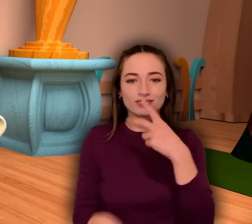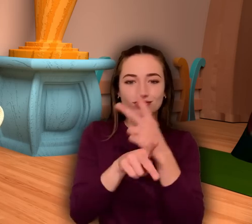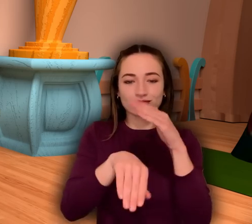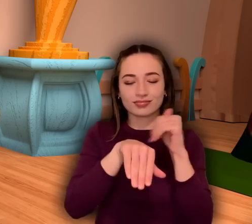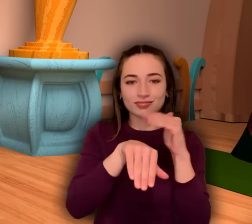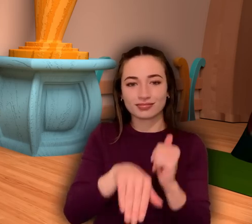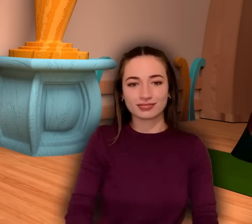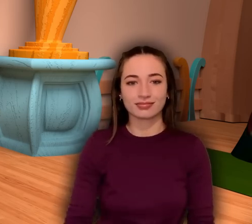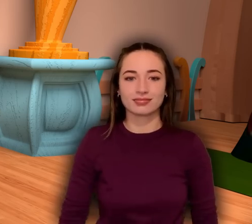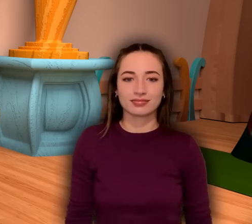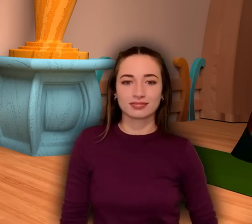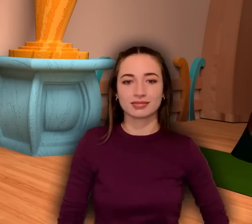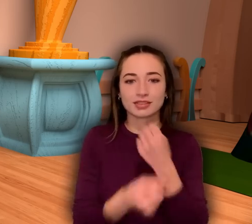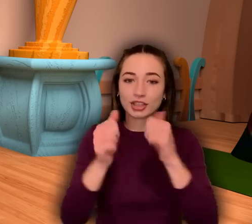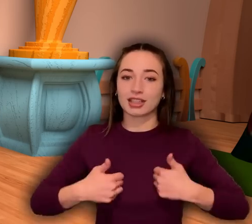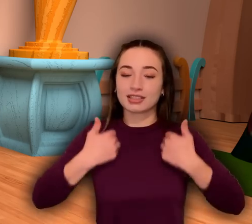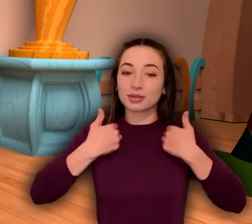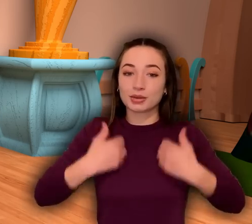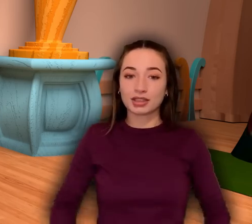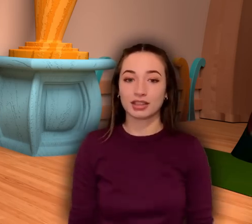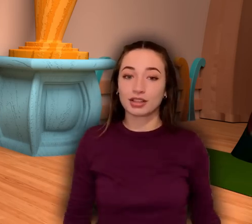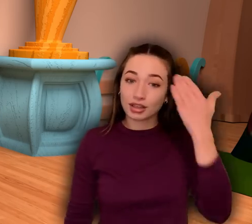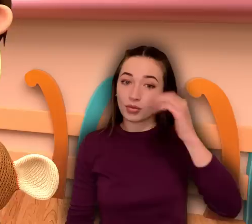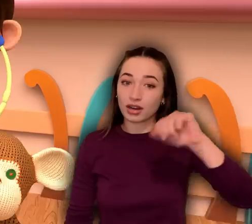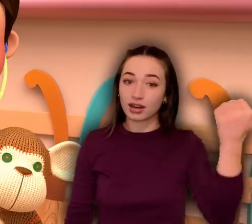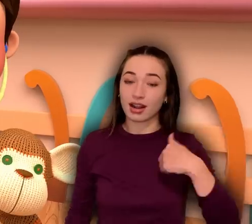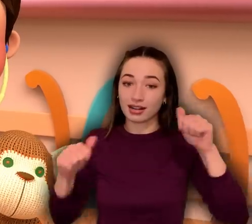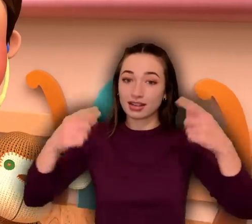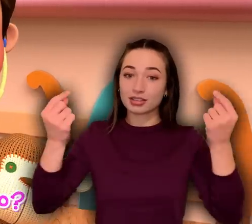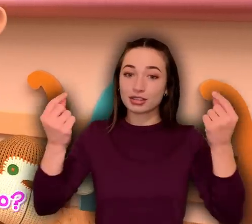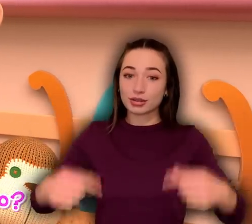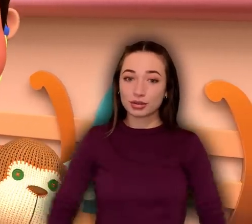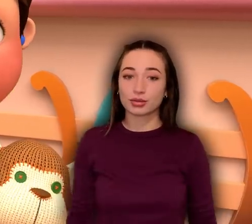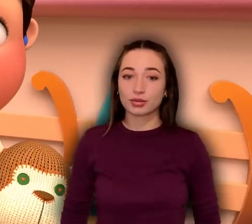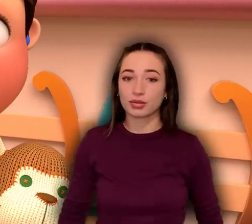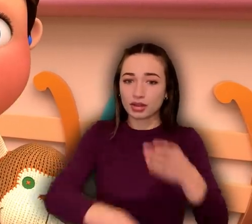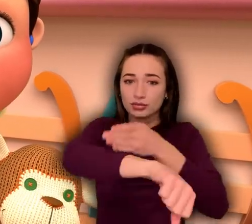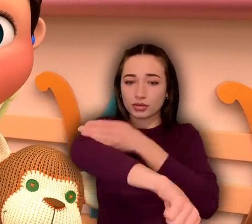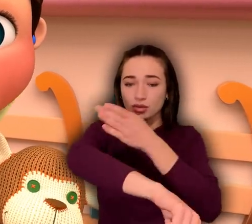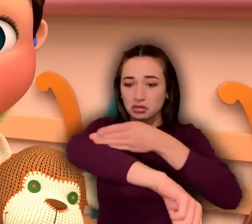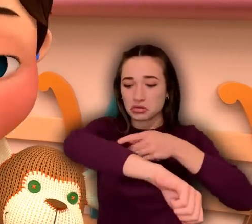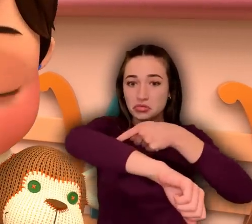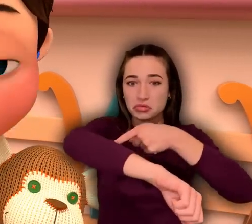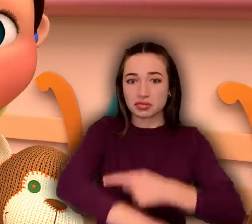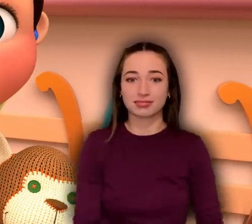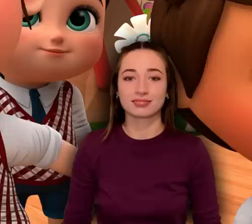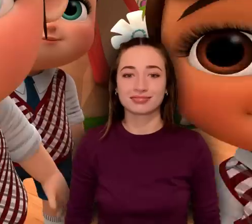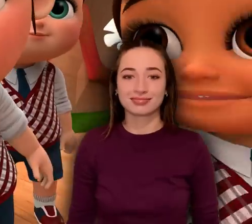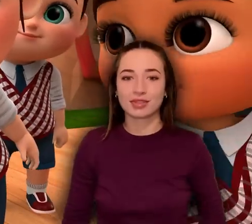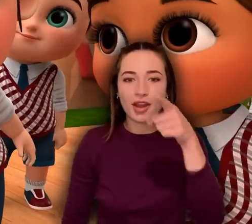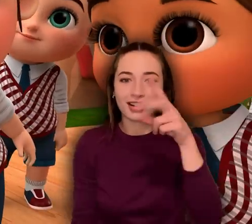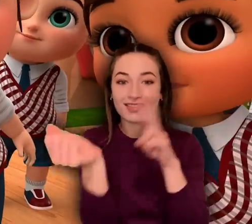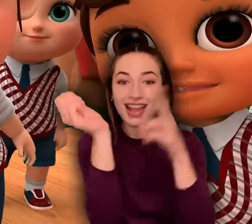I take care of all pets and save their lives too and do you know what else I do I treat their